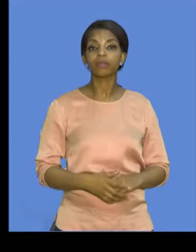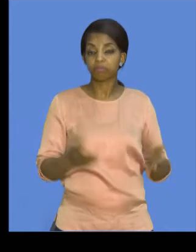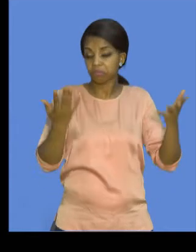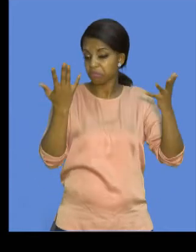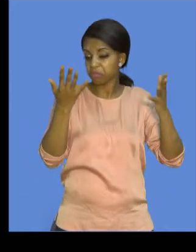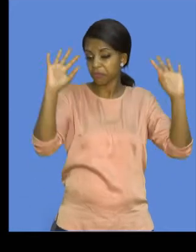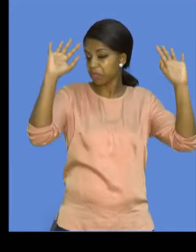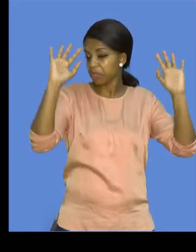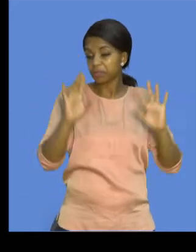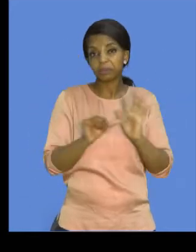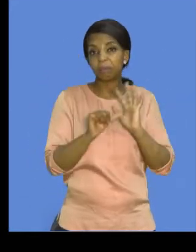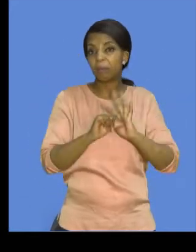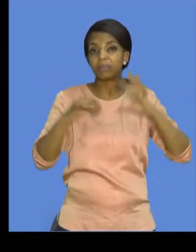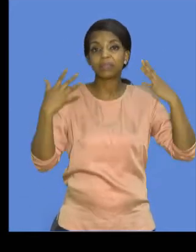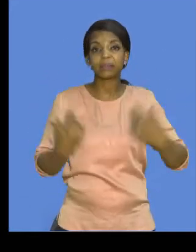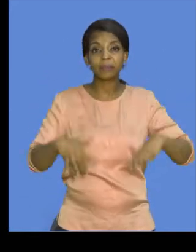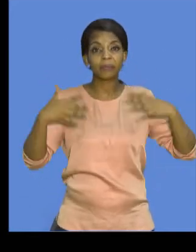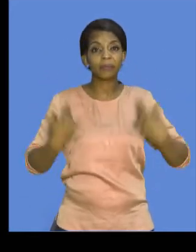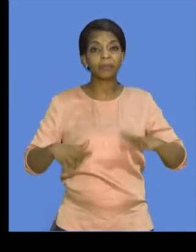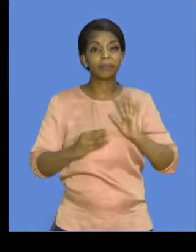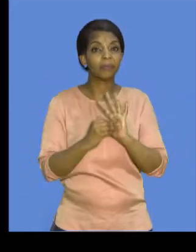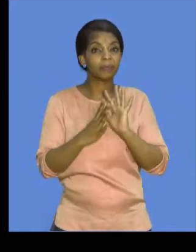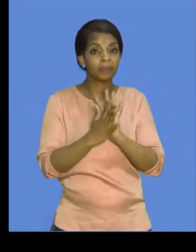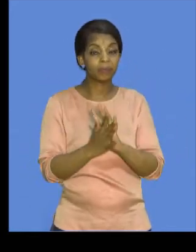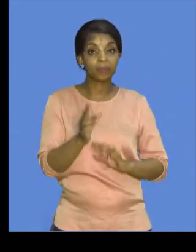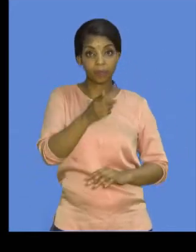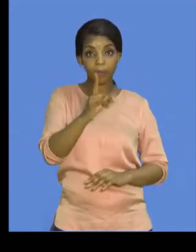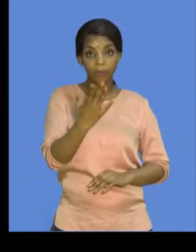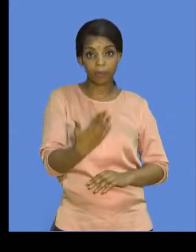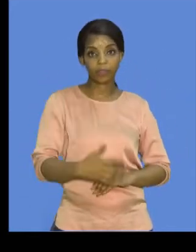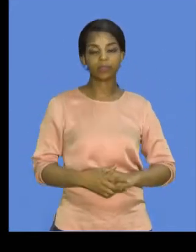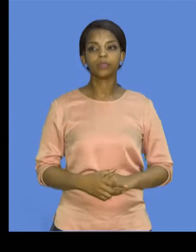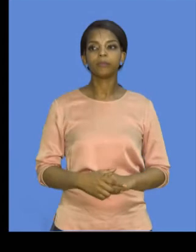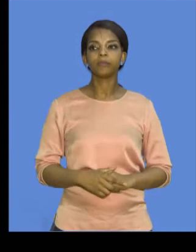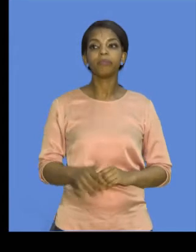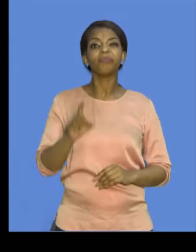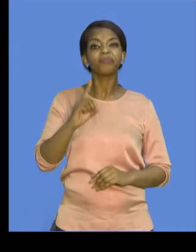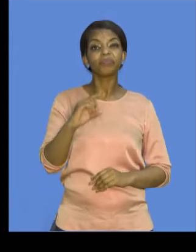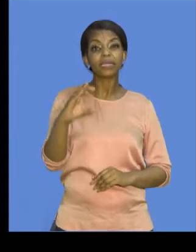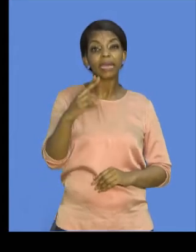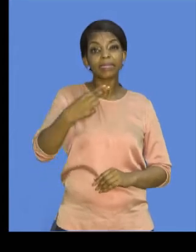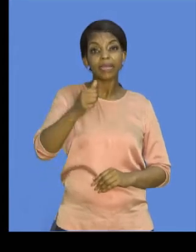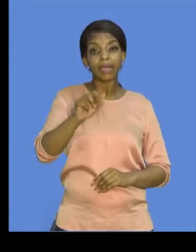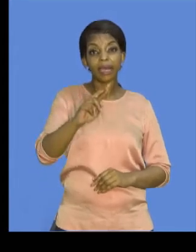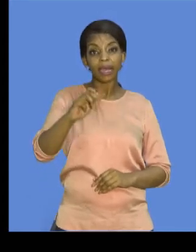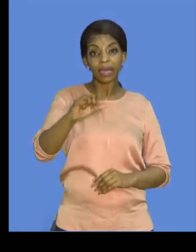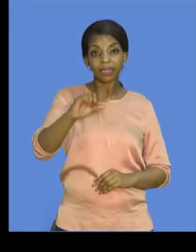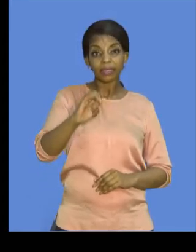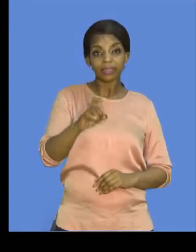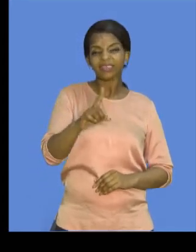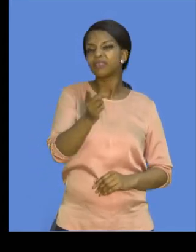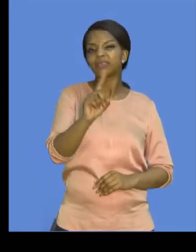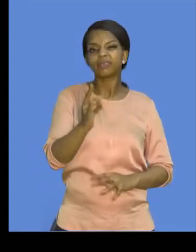very important keywords. Charge is a property of matter, right? So charge is actually a property